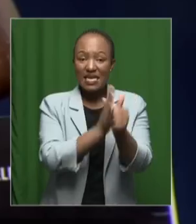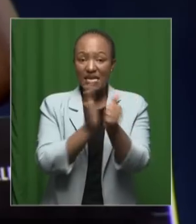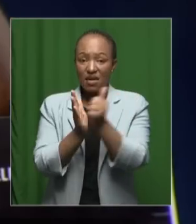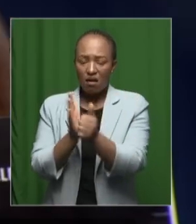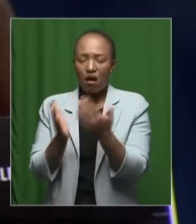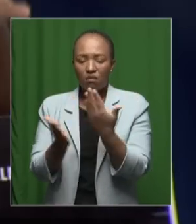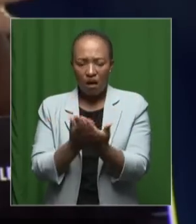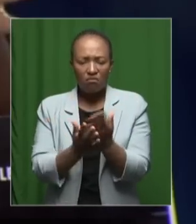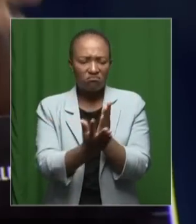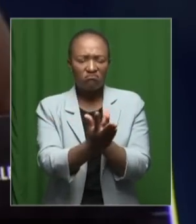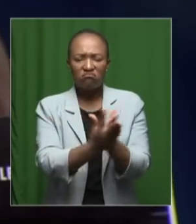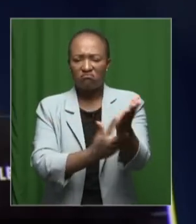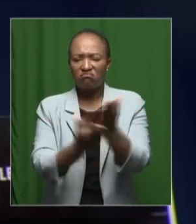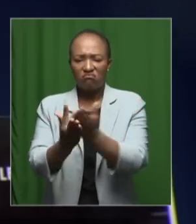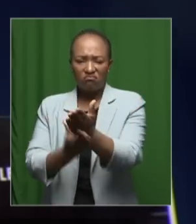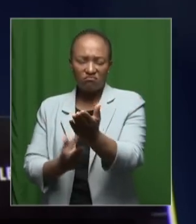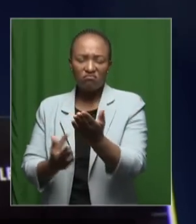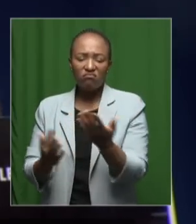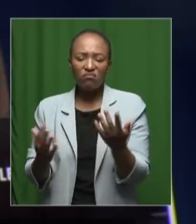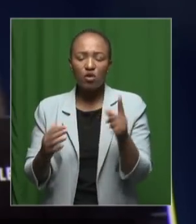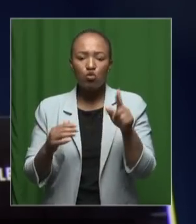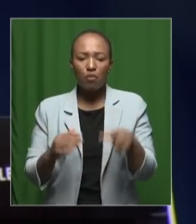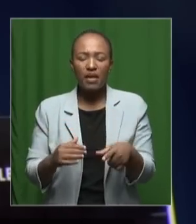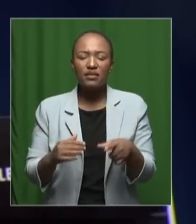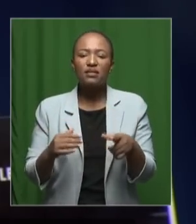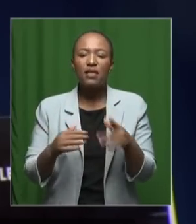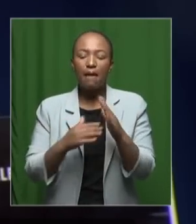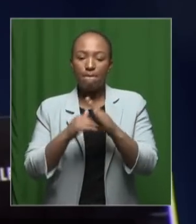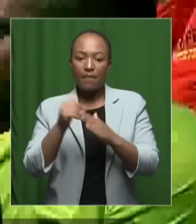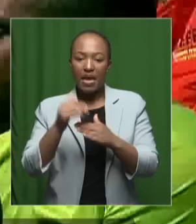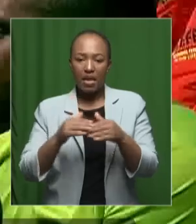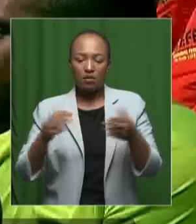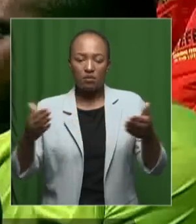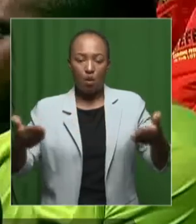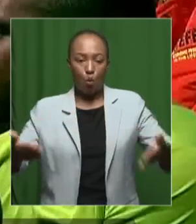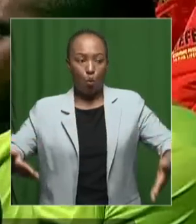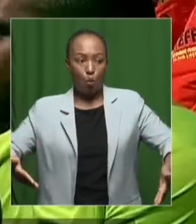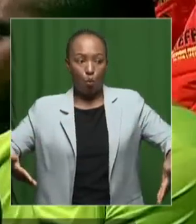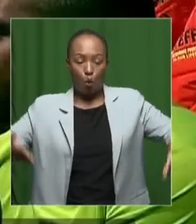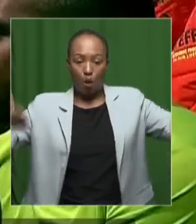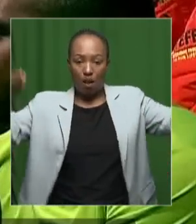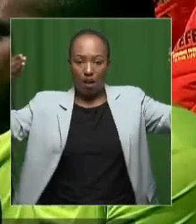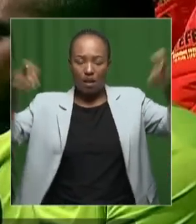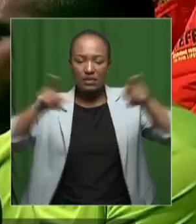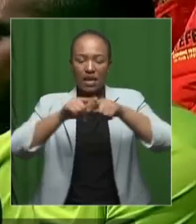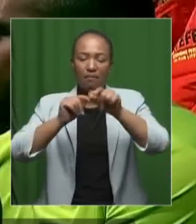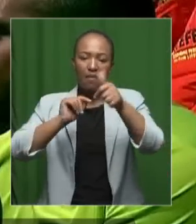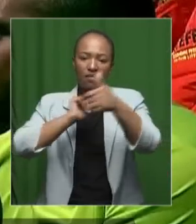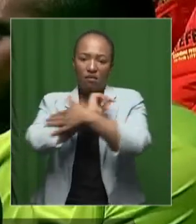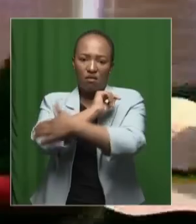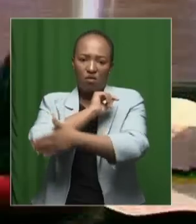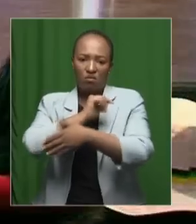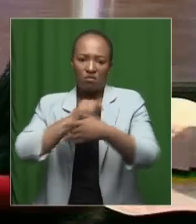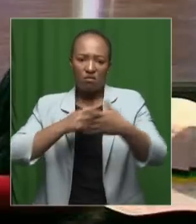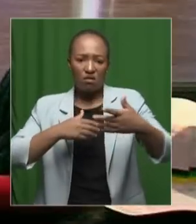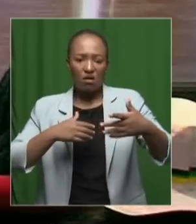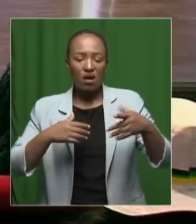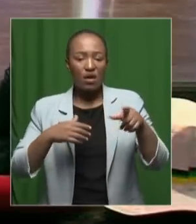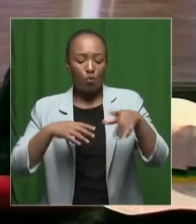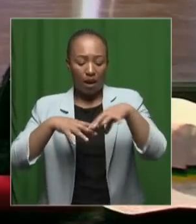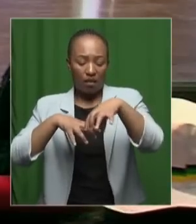to construct a wall like in other countries. How long will that wall be? What's the distance of that